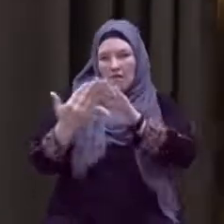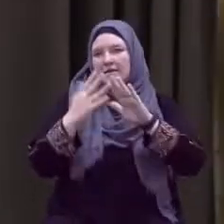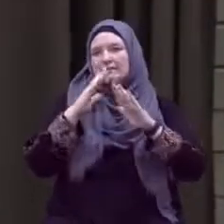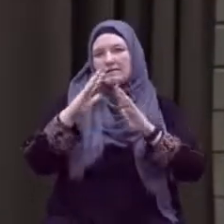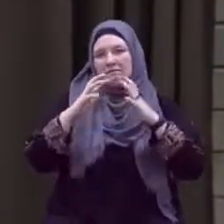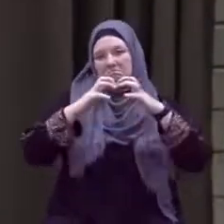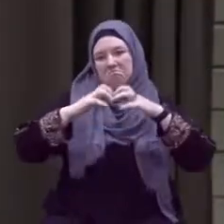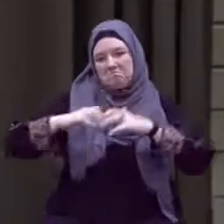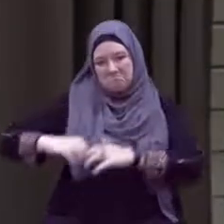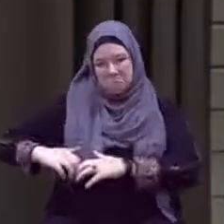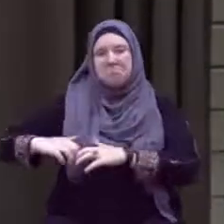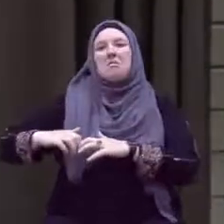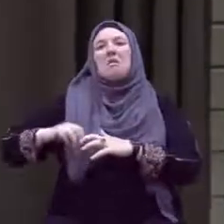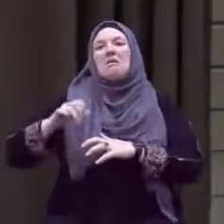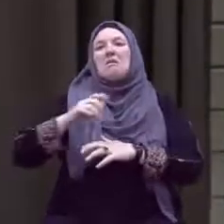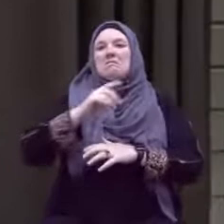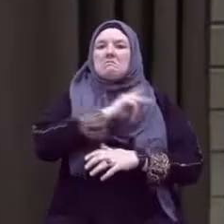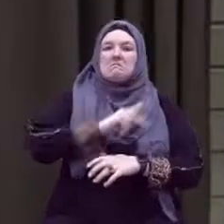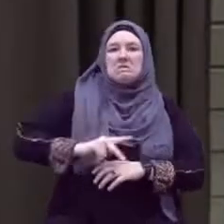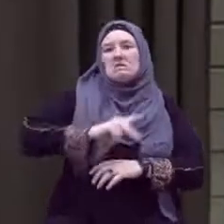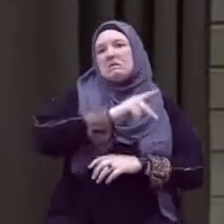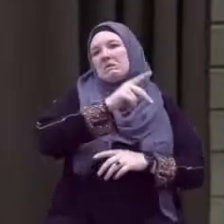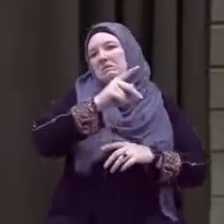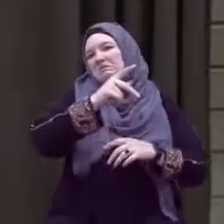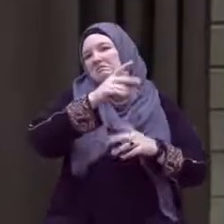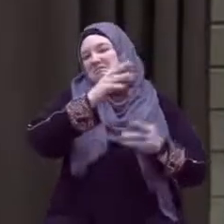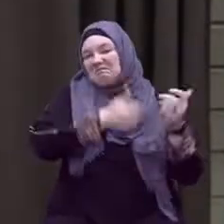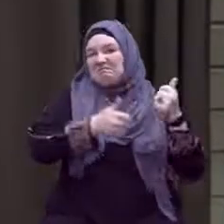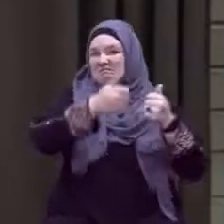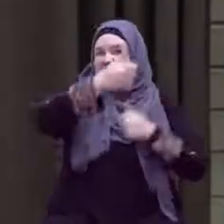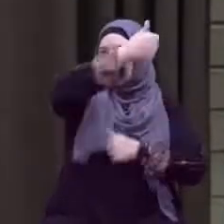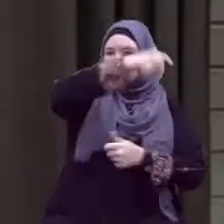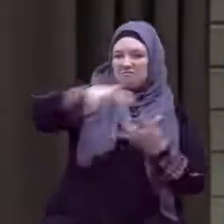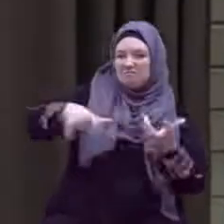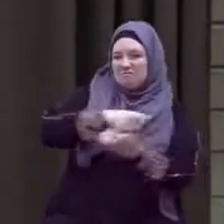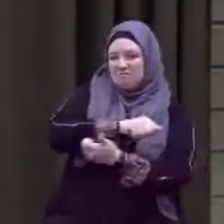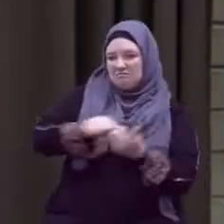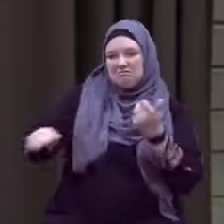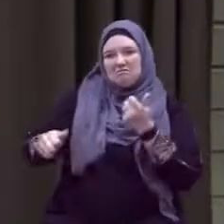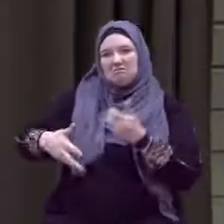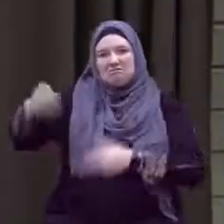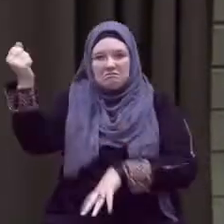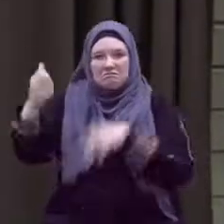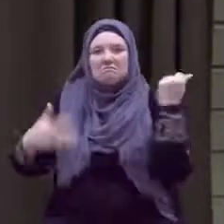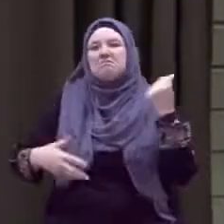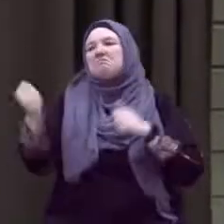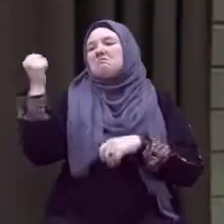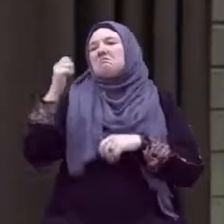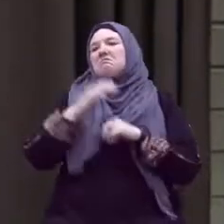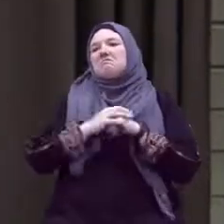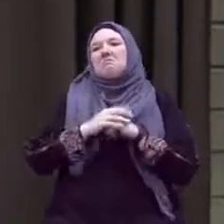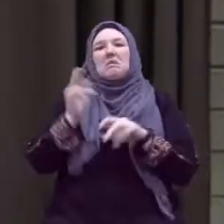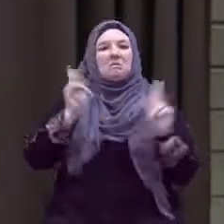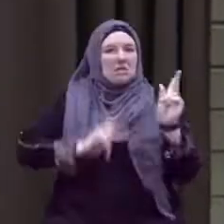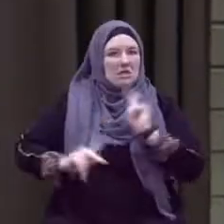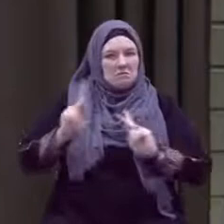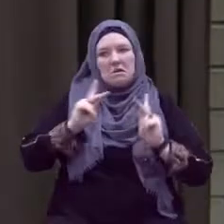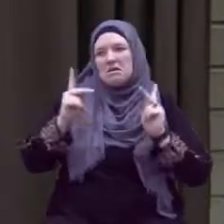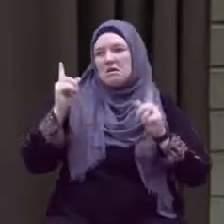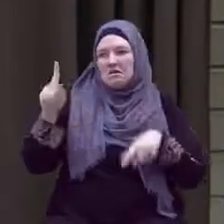powers, manipulated, its treasures and wealth has been stolen, its people have